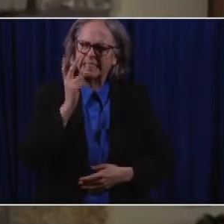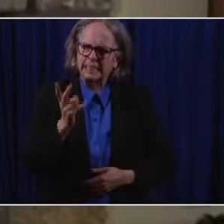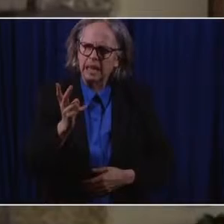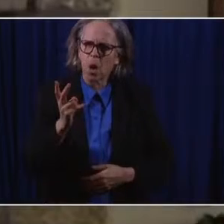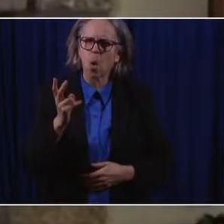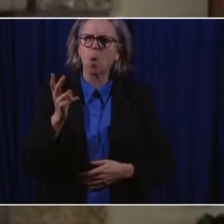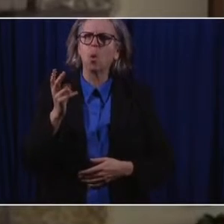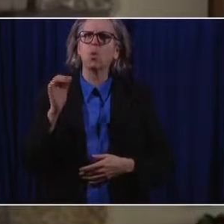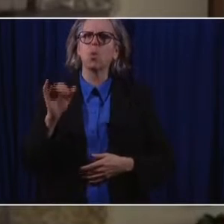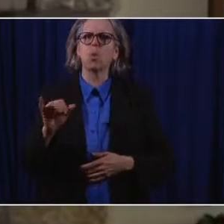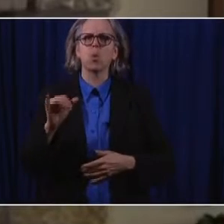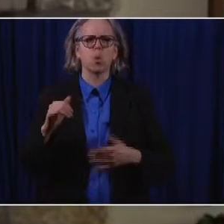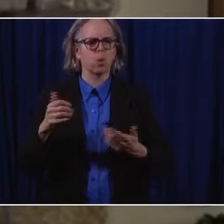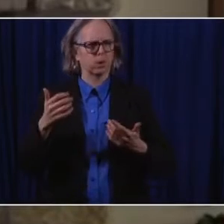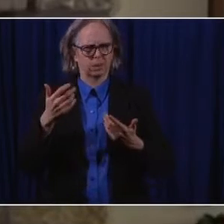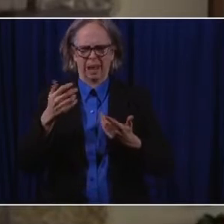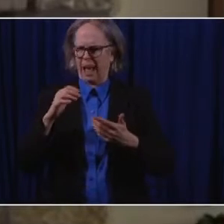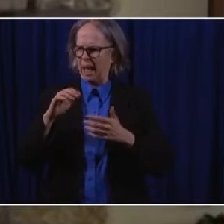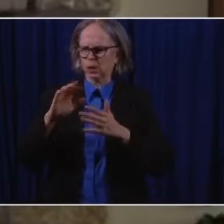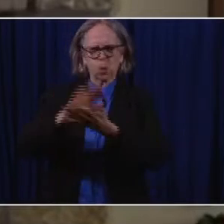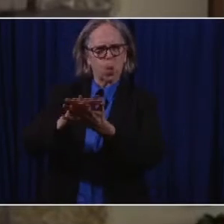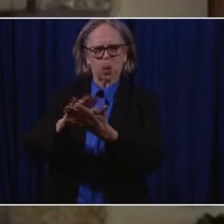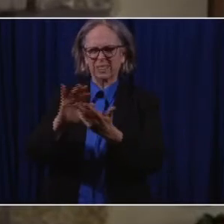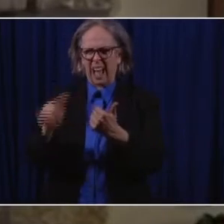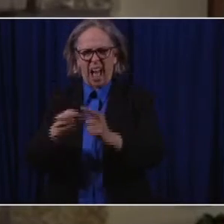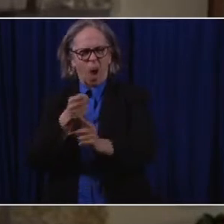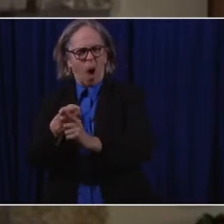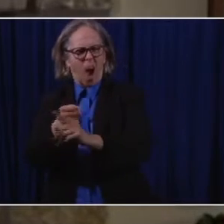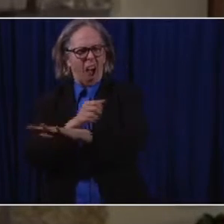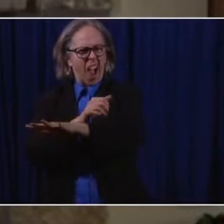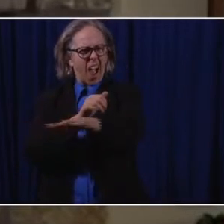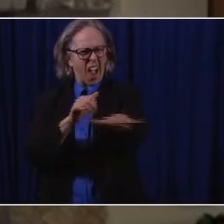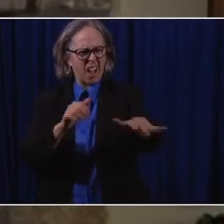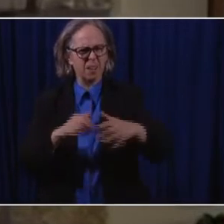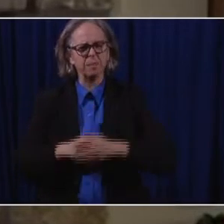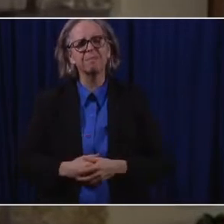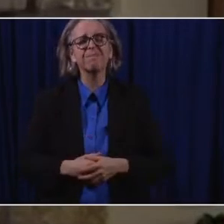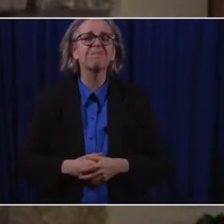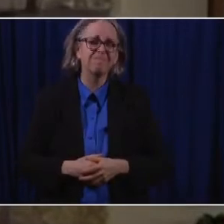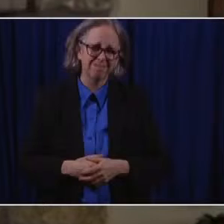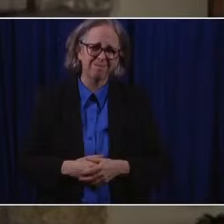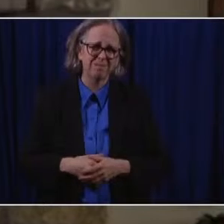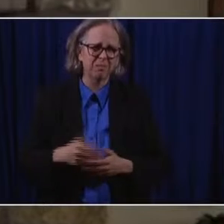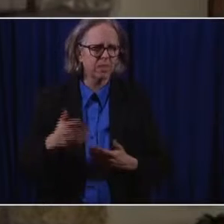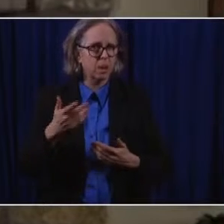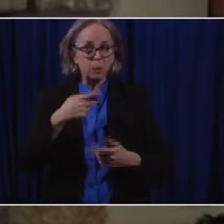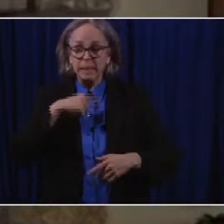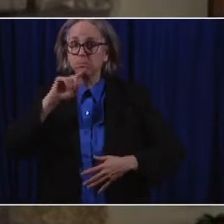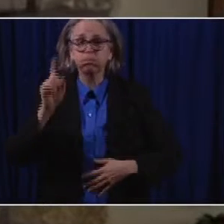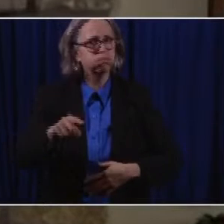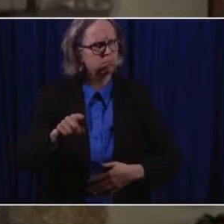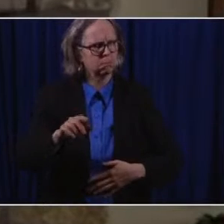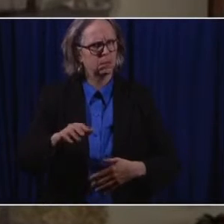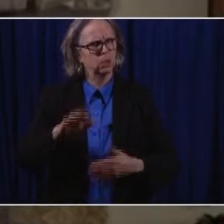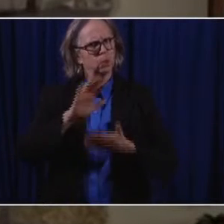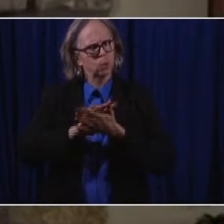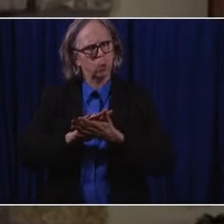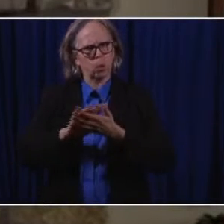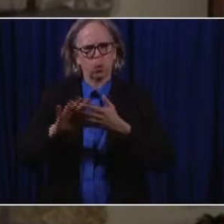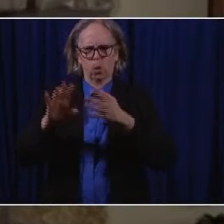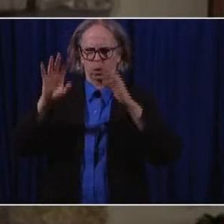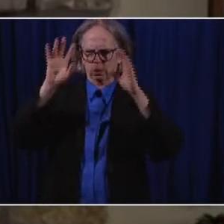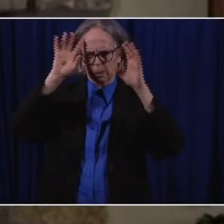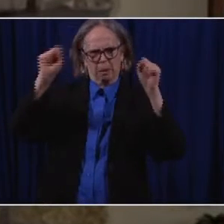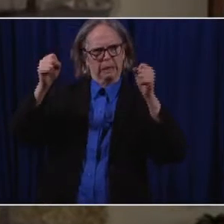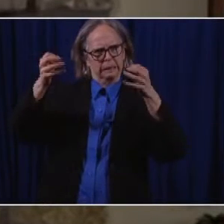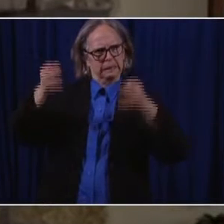have left it up to the schools, the local school board, the local superintendent, the community, to decide what they